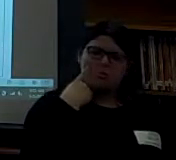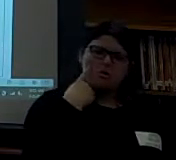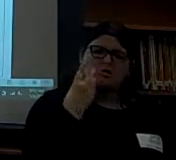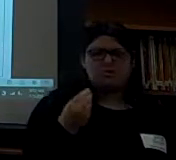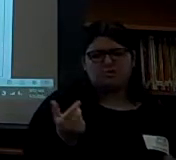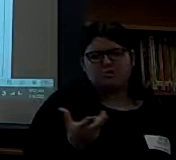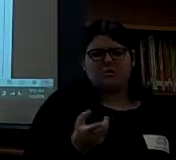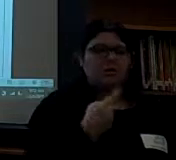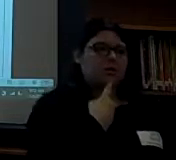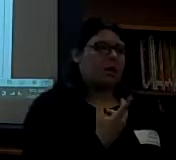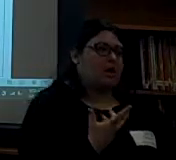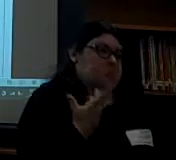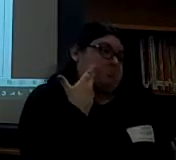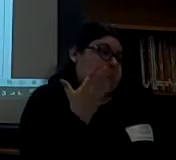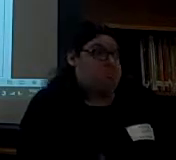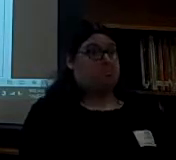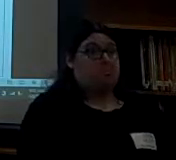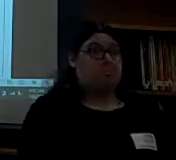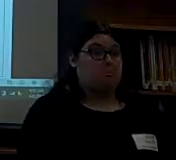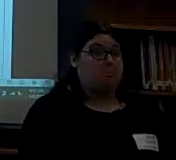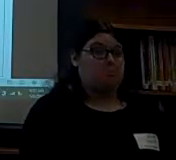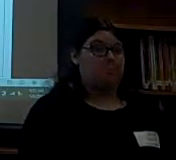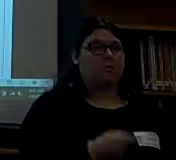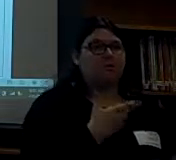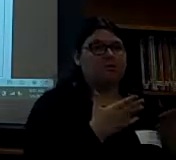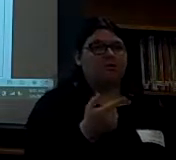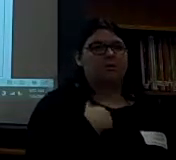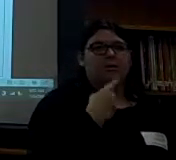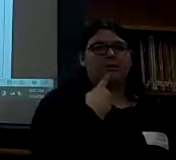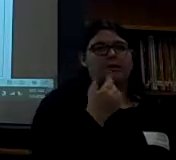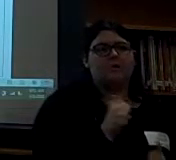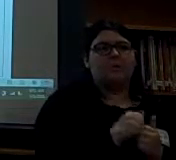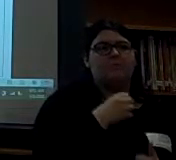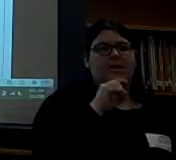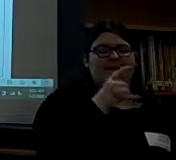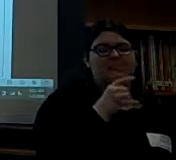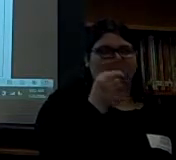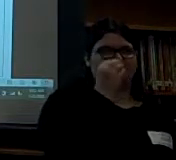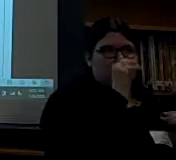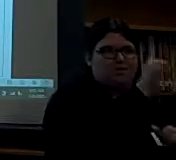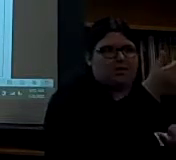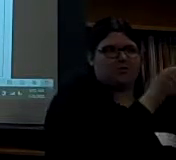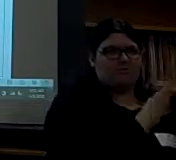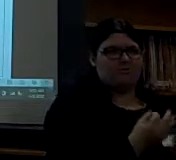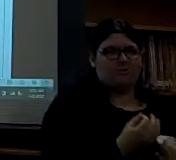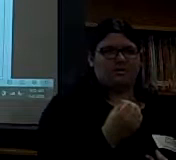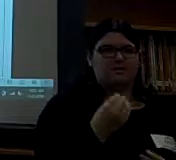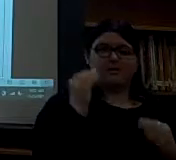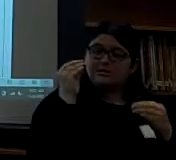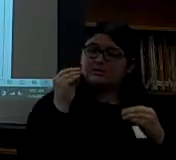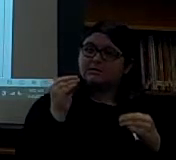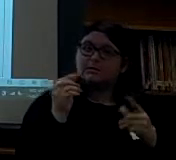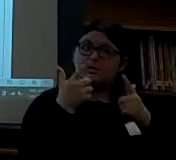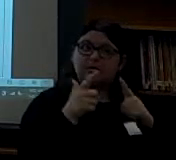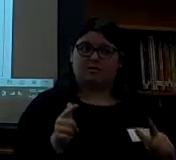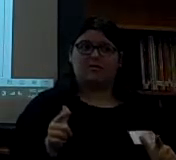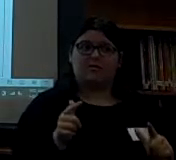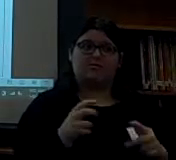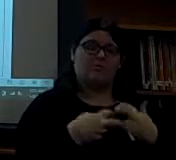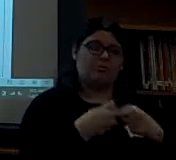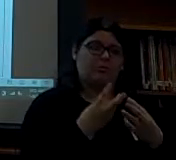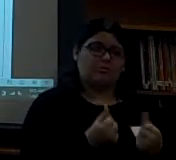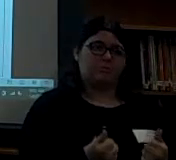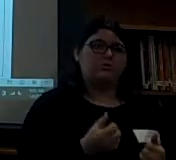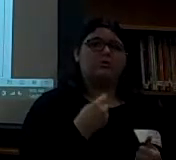solution here? And they say, I don't know. One of the things I've done with my kids, and I have taught a lot of other families, is actually to teach them the language of problem